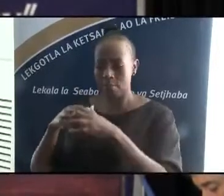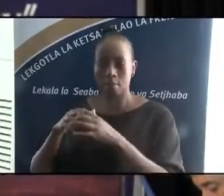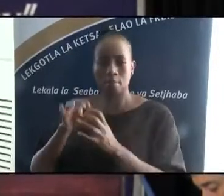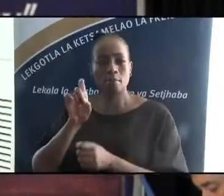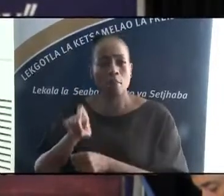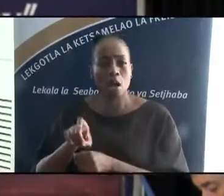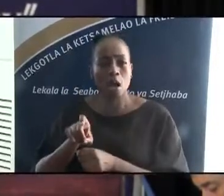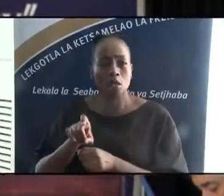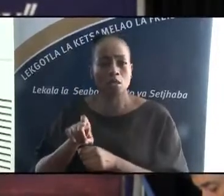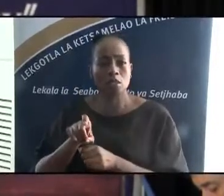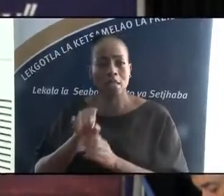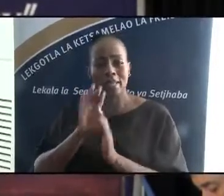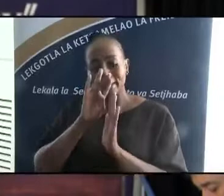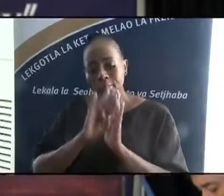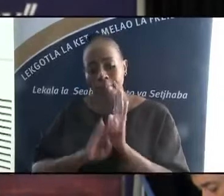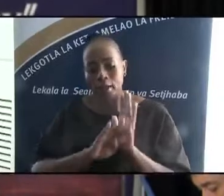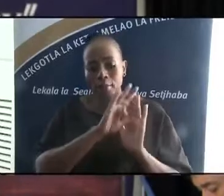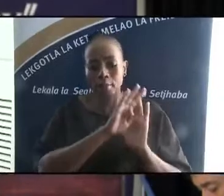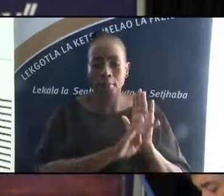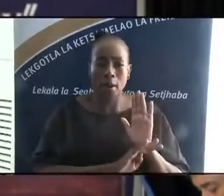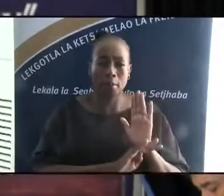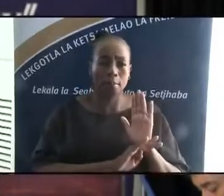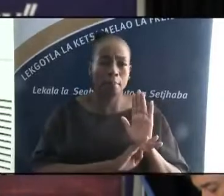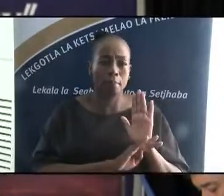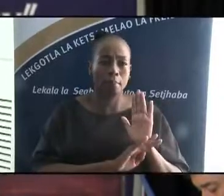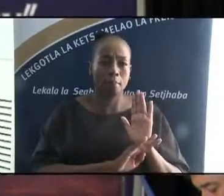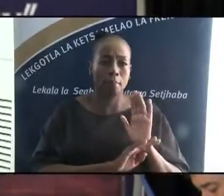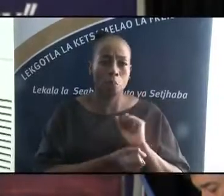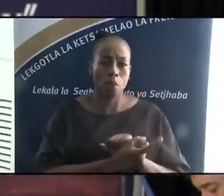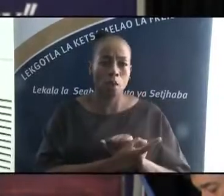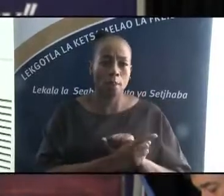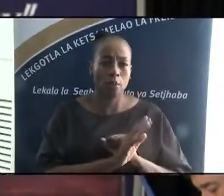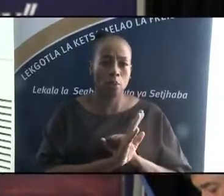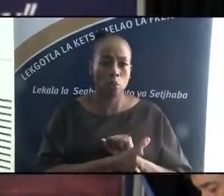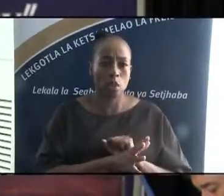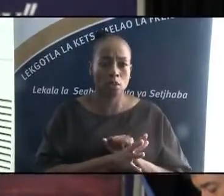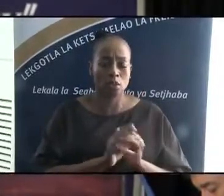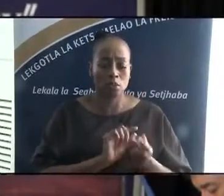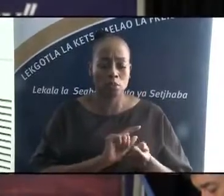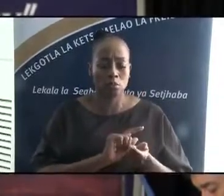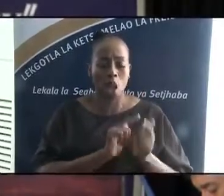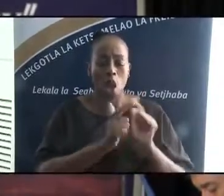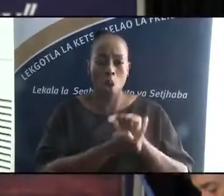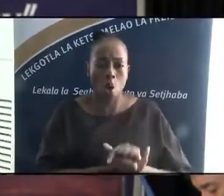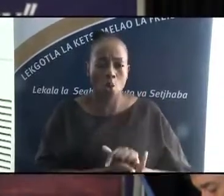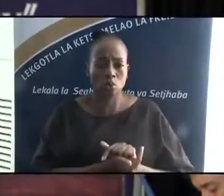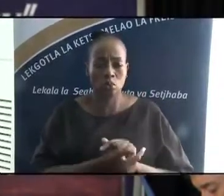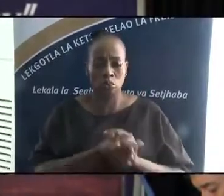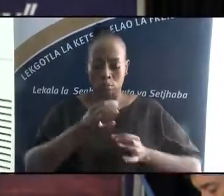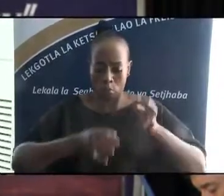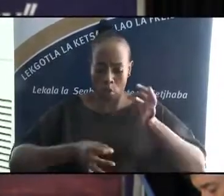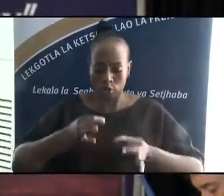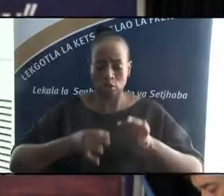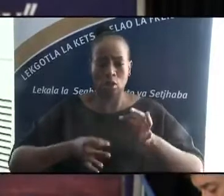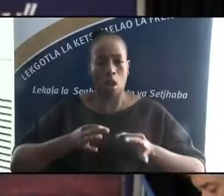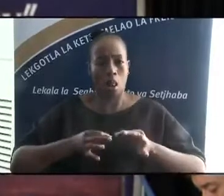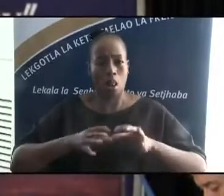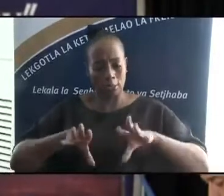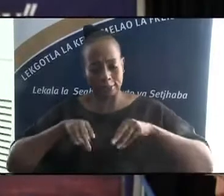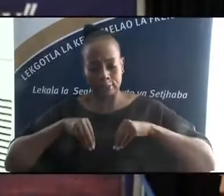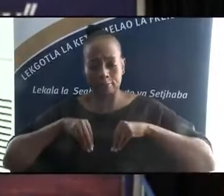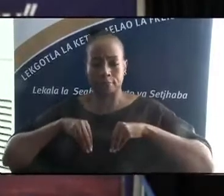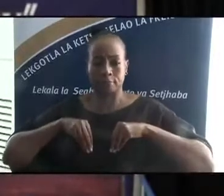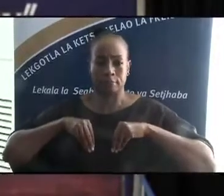significant reduction in government debt and associated borrowing costs, political willingness to